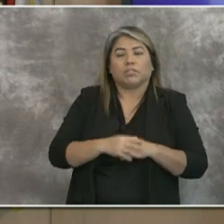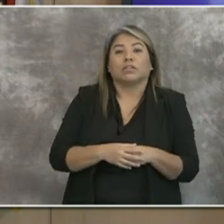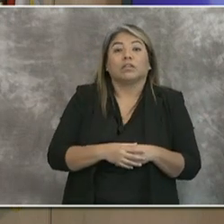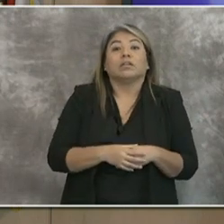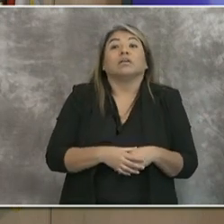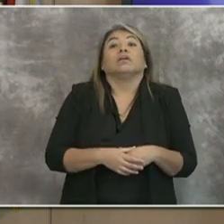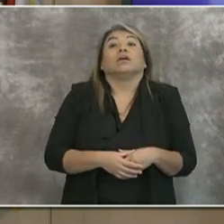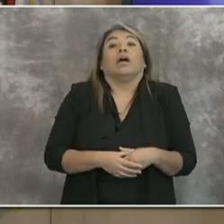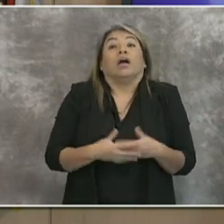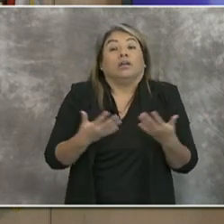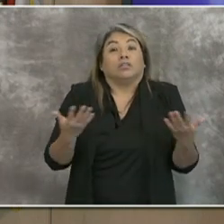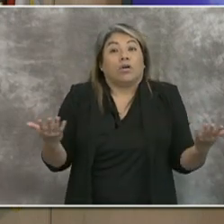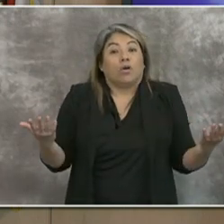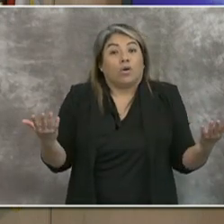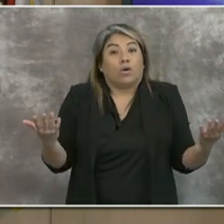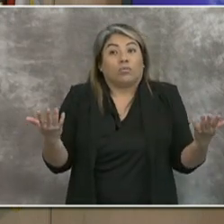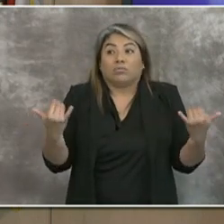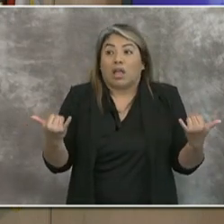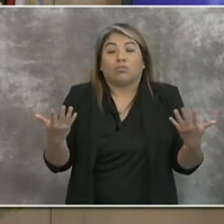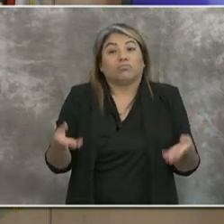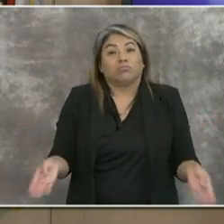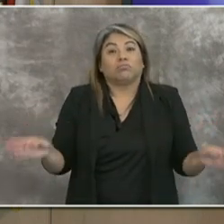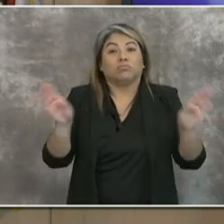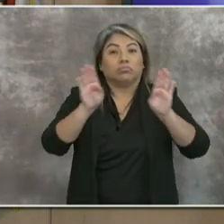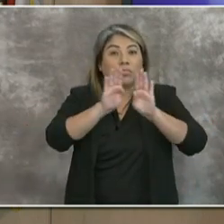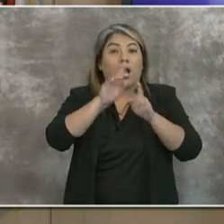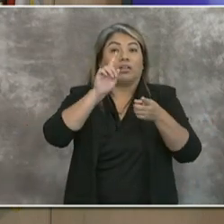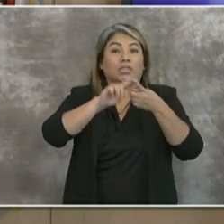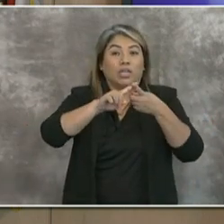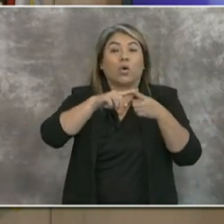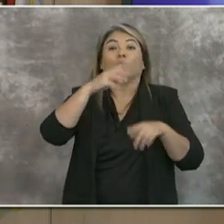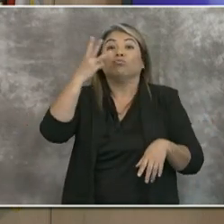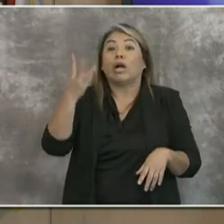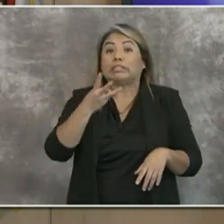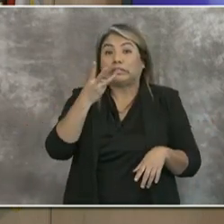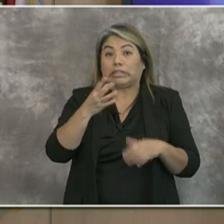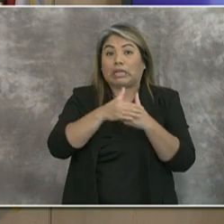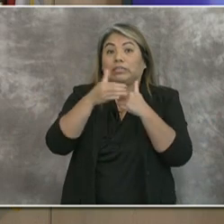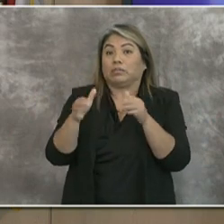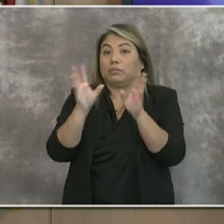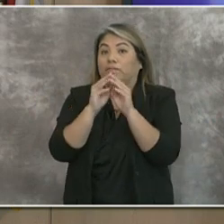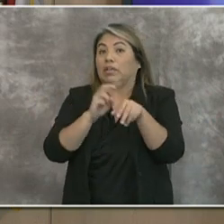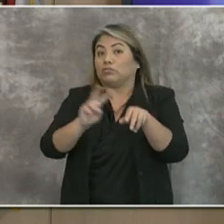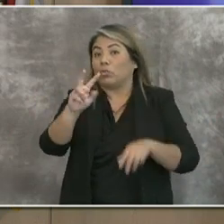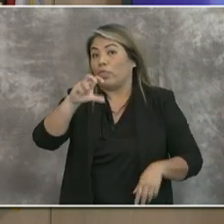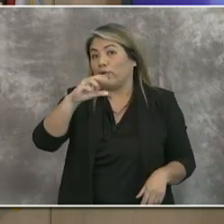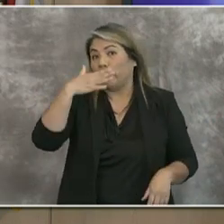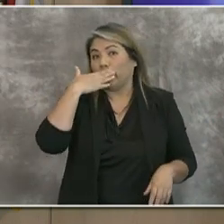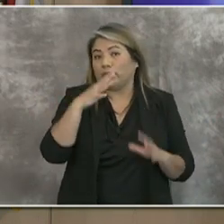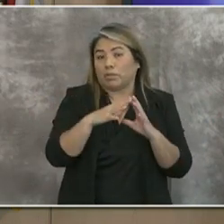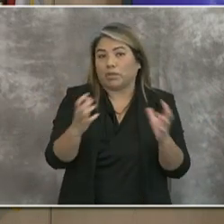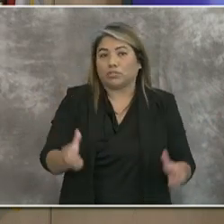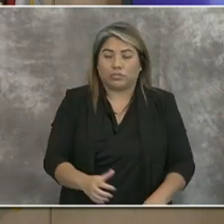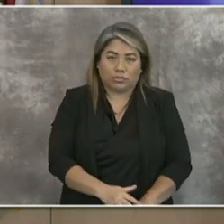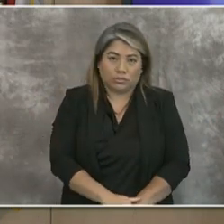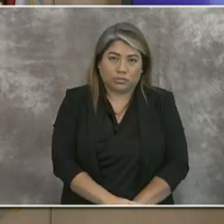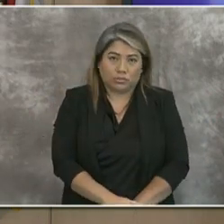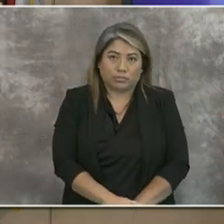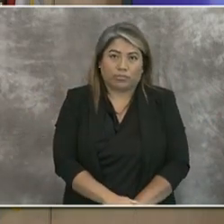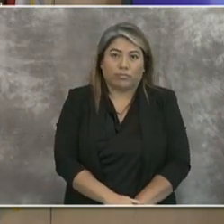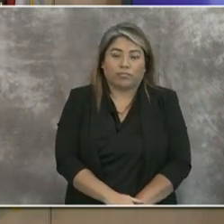will stand closed until the next briefing, which will be on Wednesday at 2:30. Thank you very much.